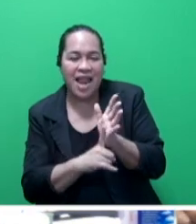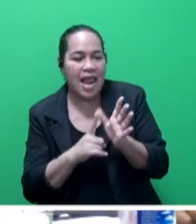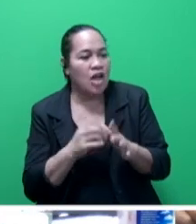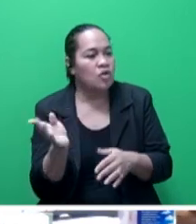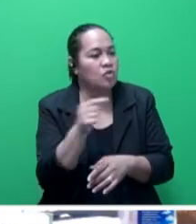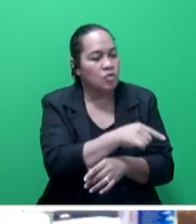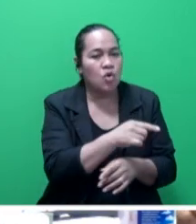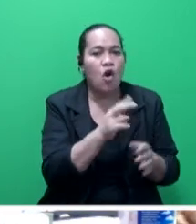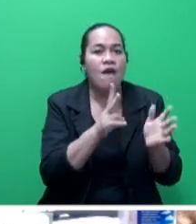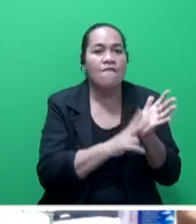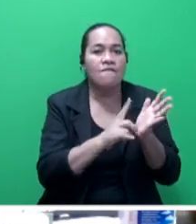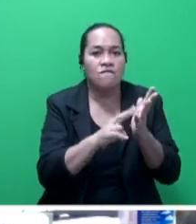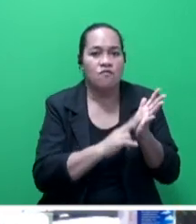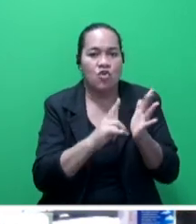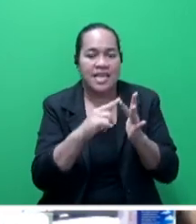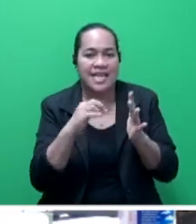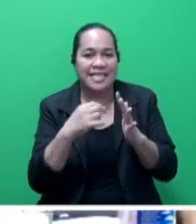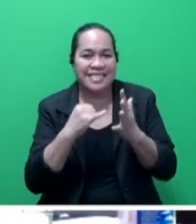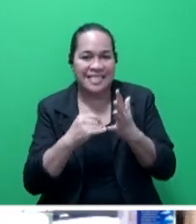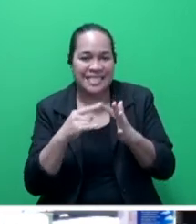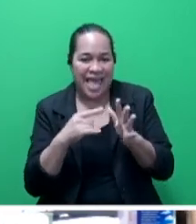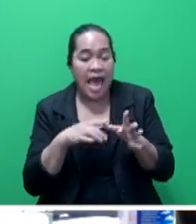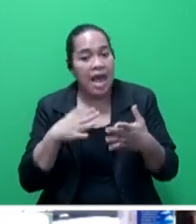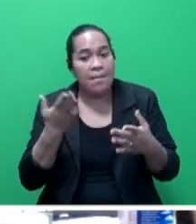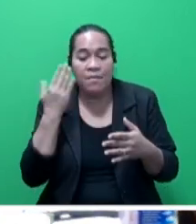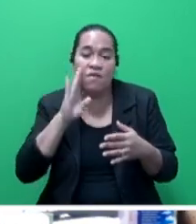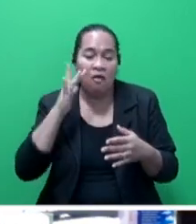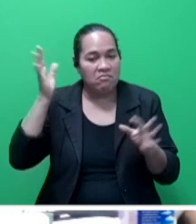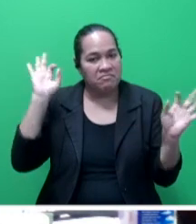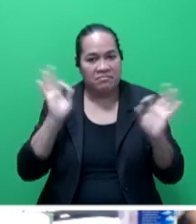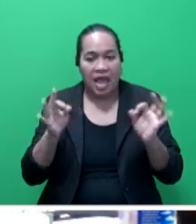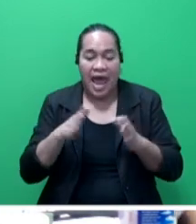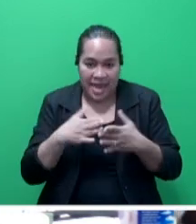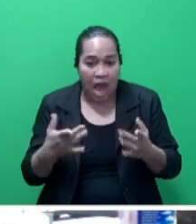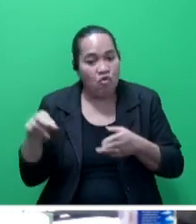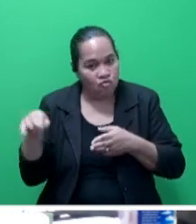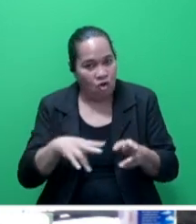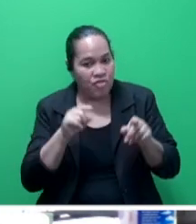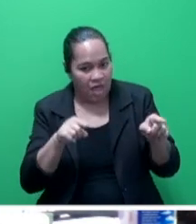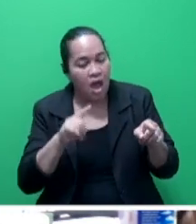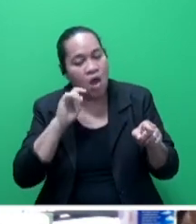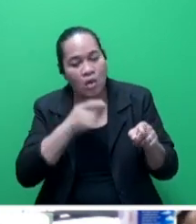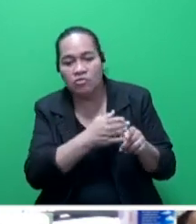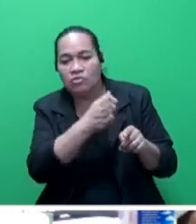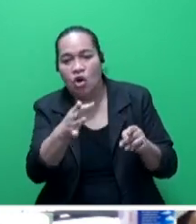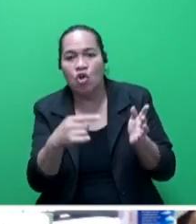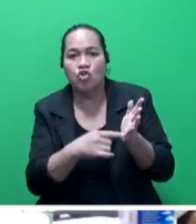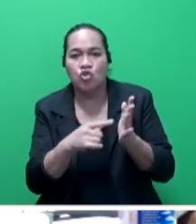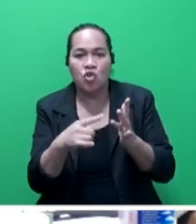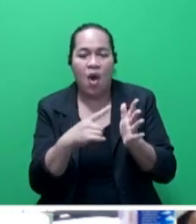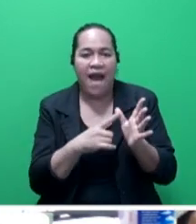Something that has never been done before. Now the road is in Nangalotu. And then we will take it to Toava and then